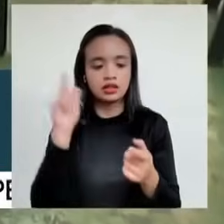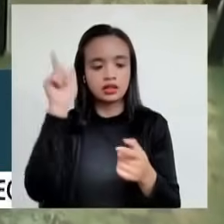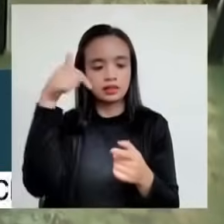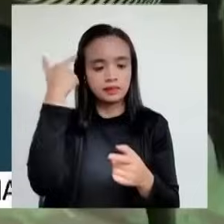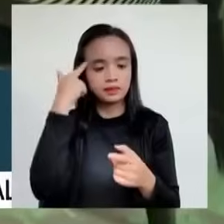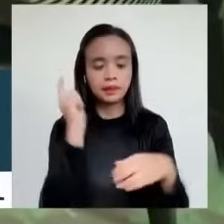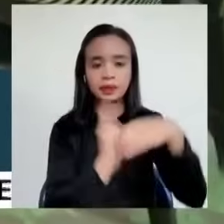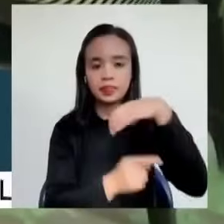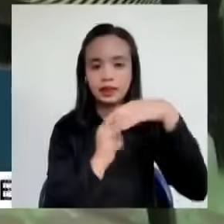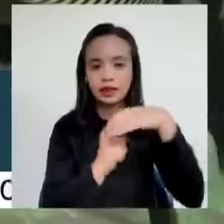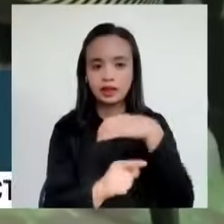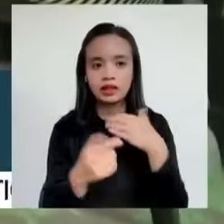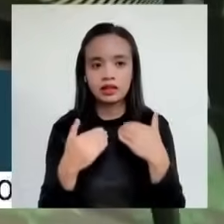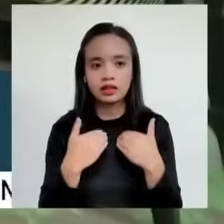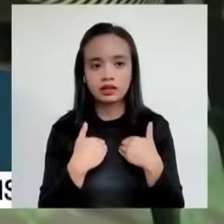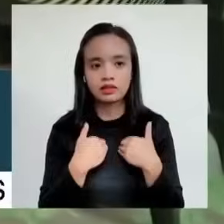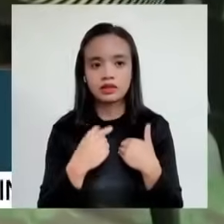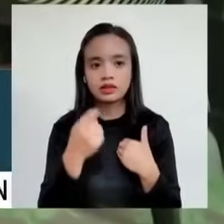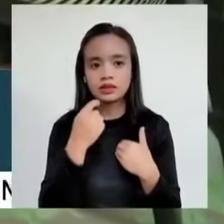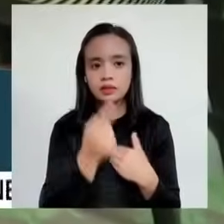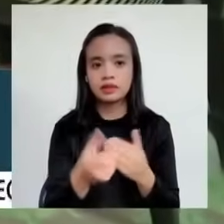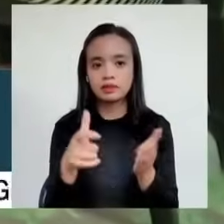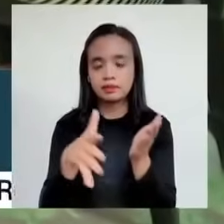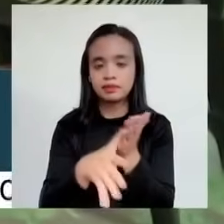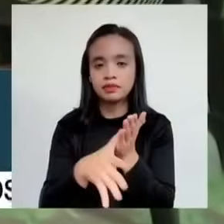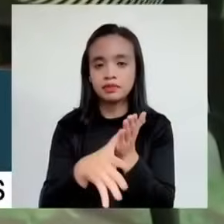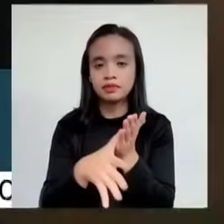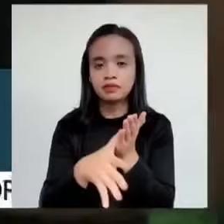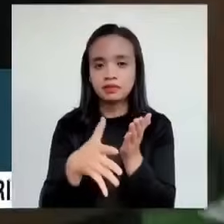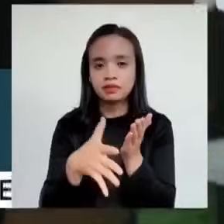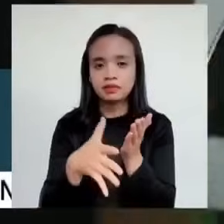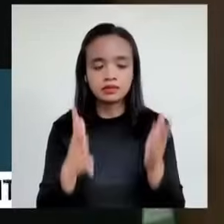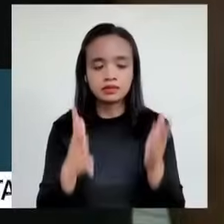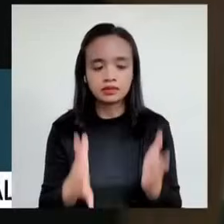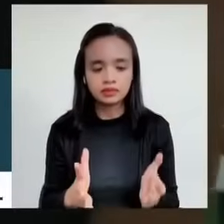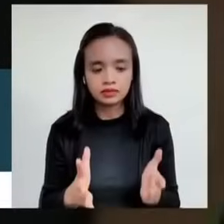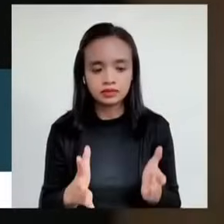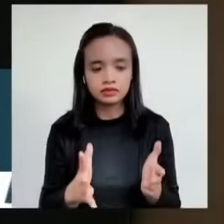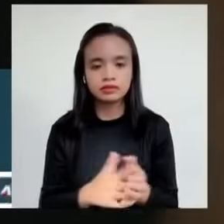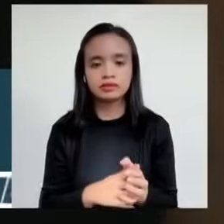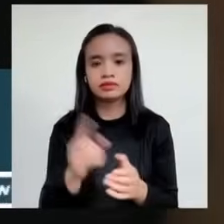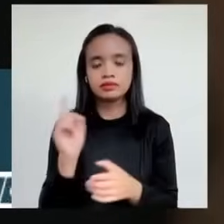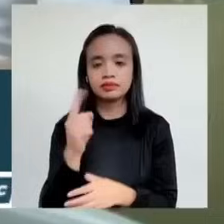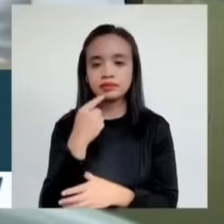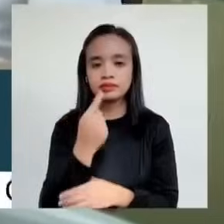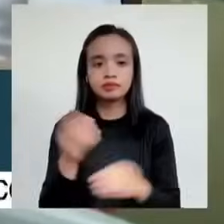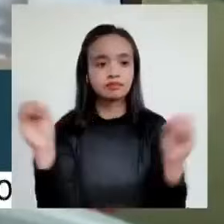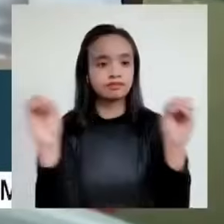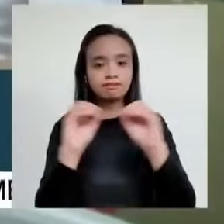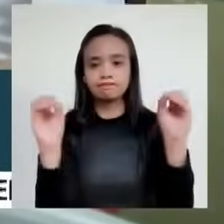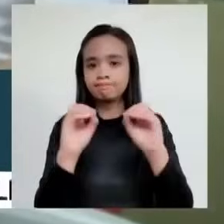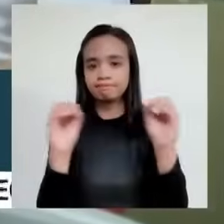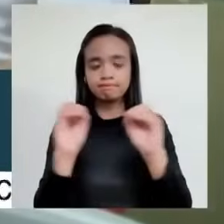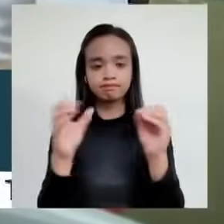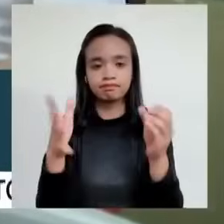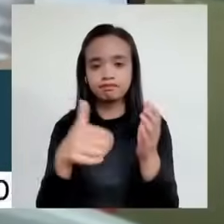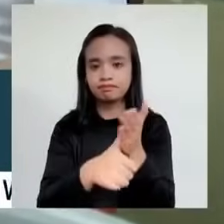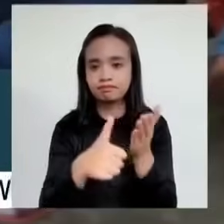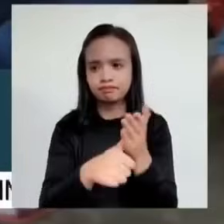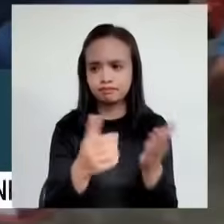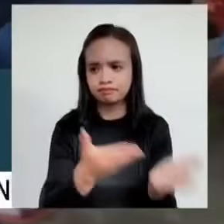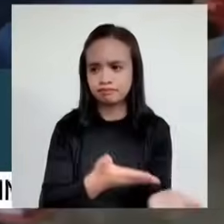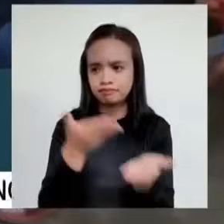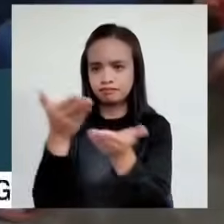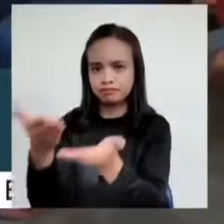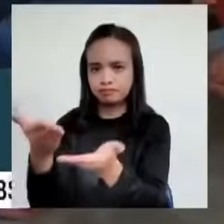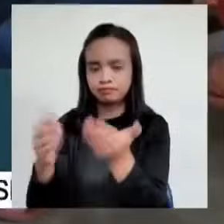of Smartmatic. COMELEC spokesperson John Rick Claudianco, for his part, said that no election returns were transmitted before the close of precinct